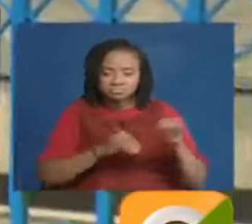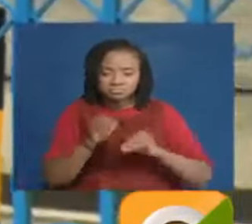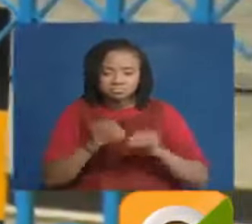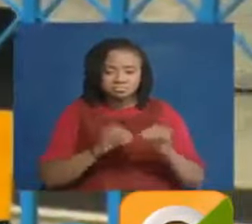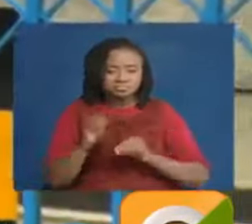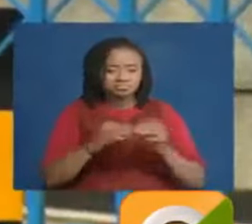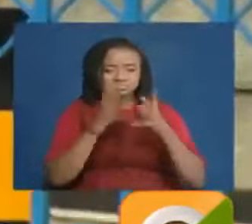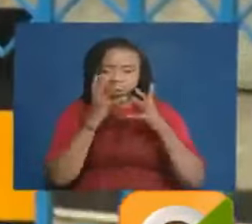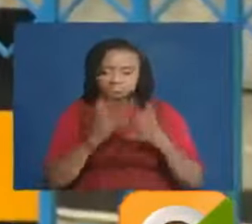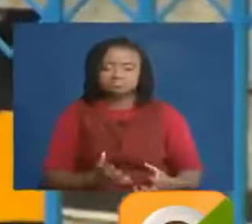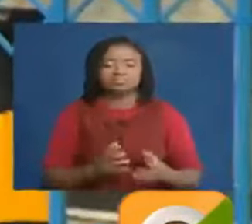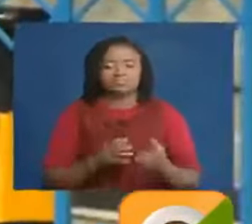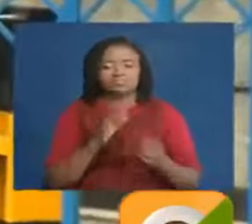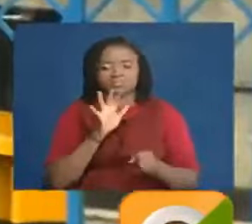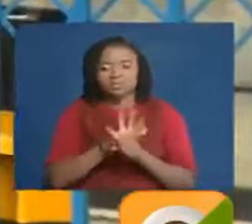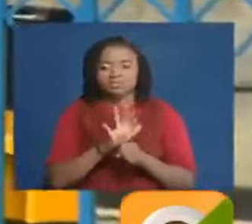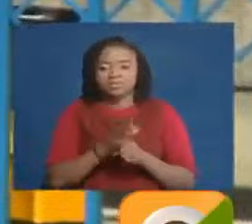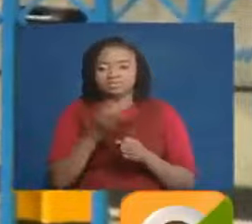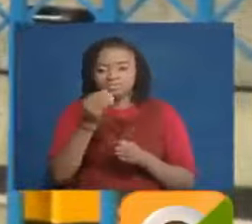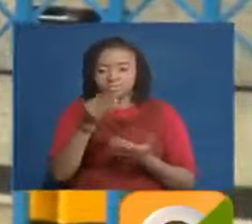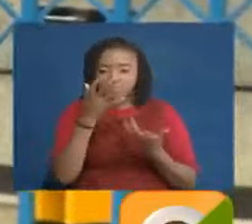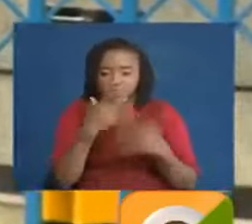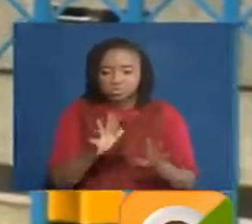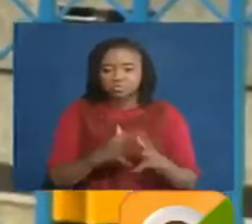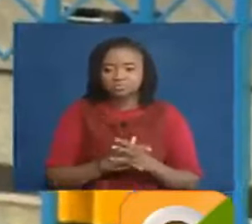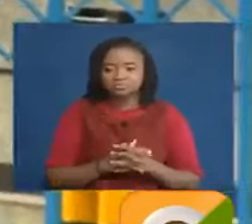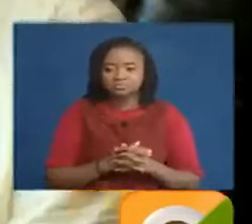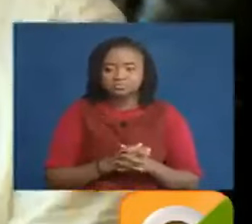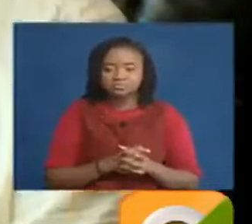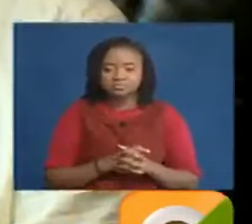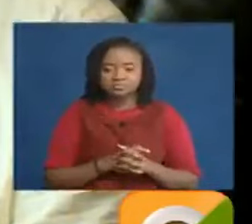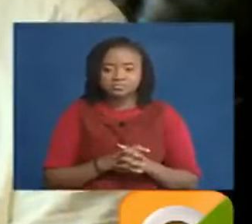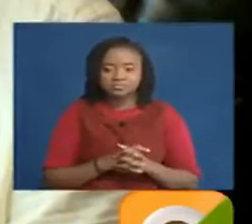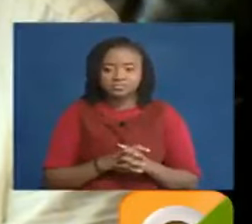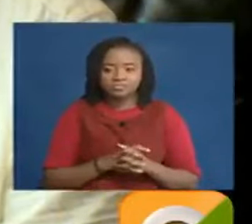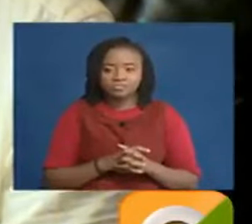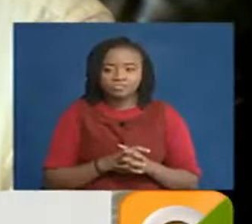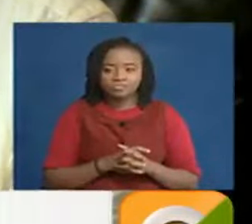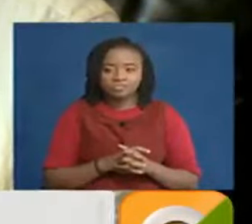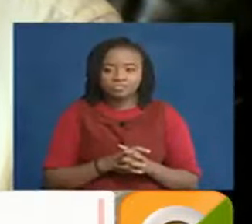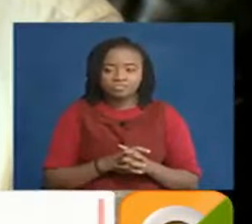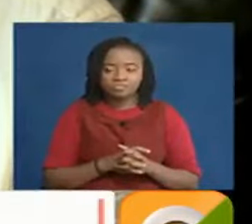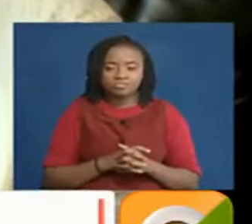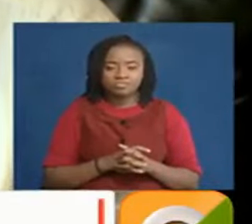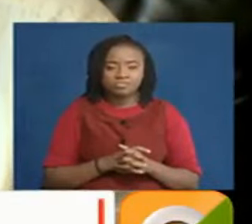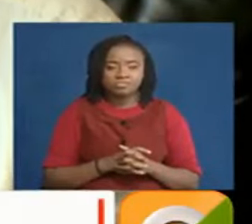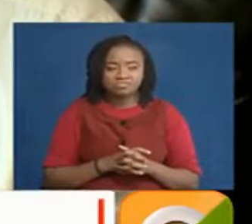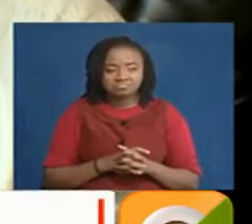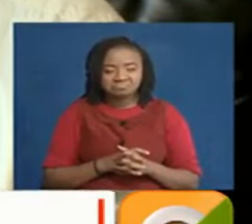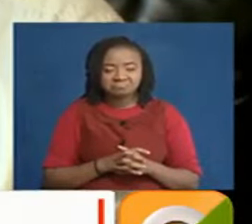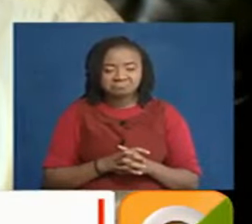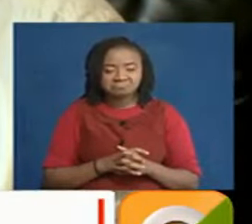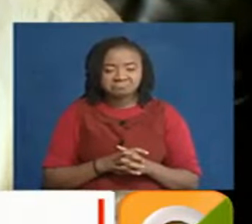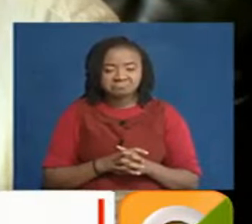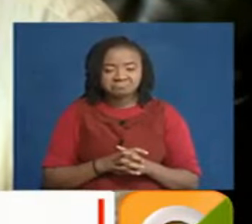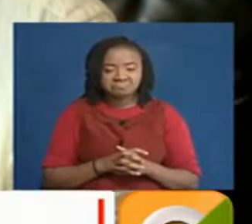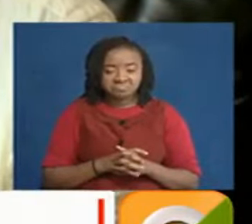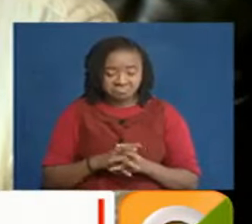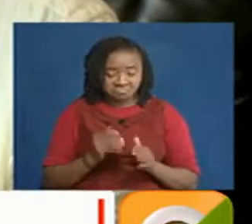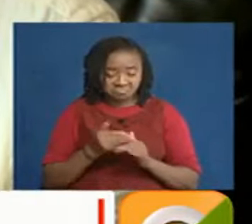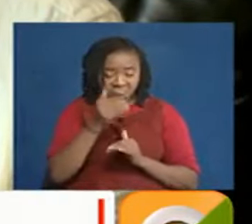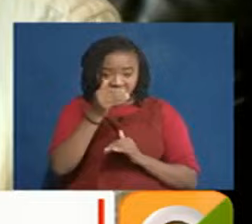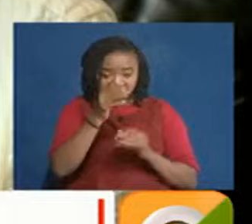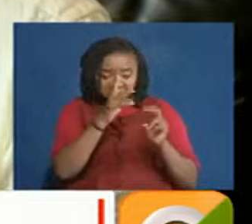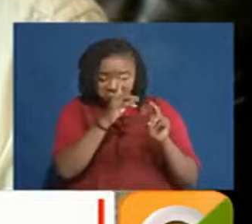says it has since been weeding out corrupt individuals. Where it is proved that someone is indeed involved in